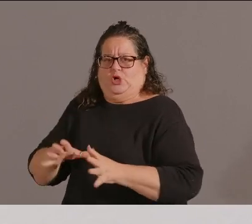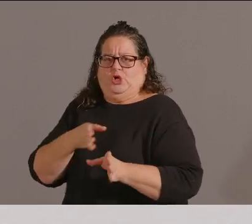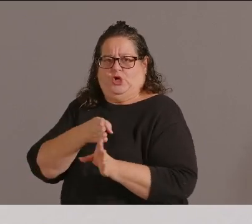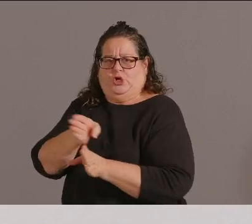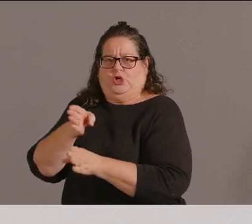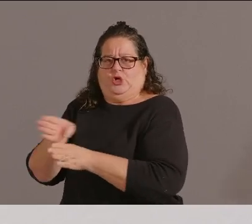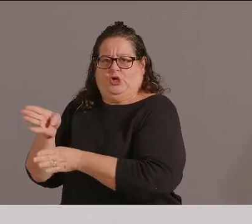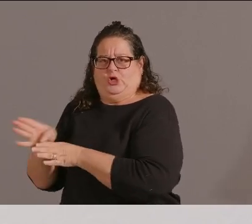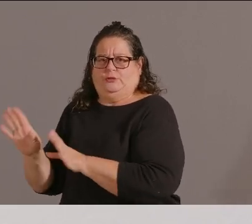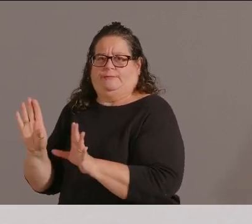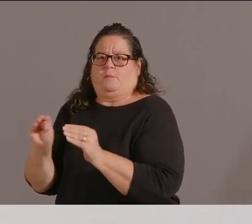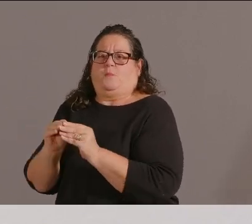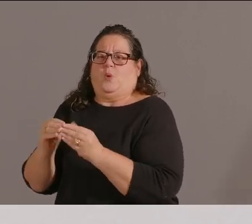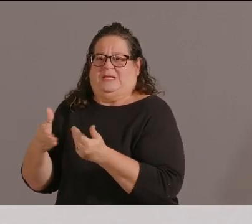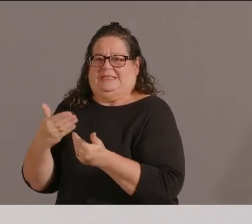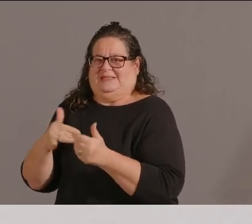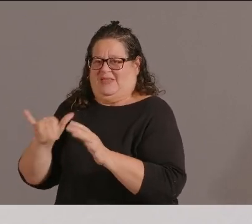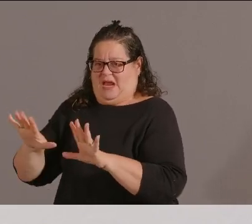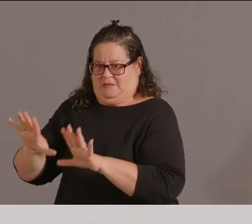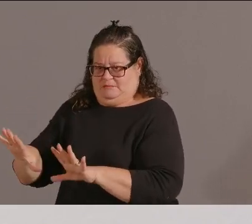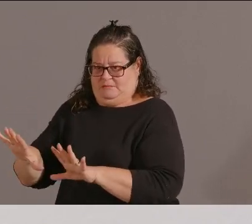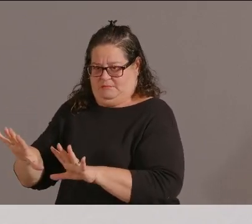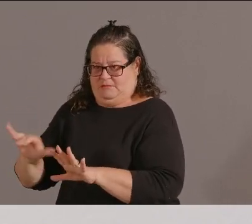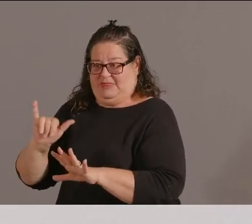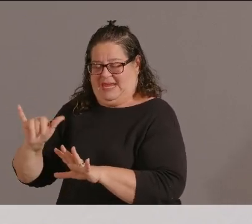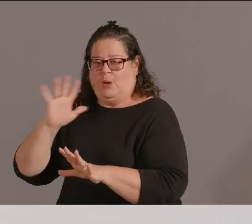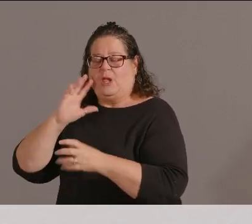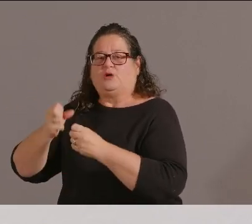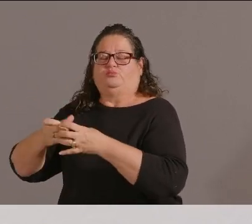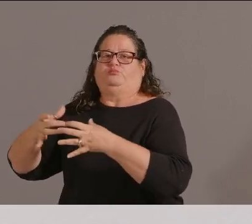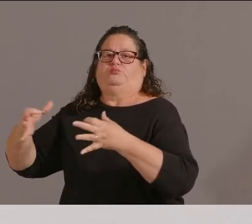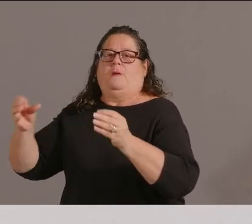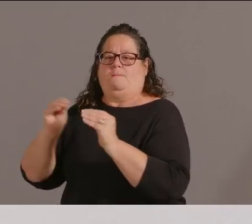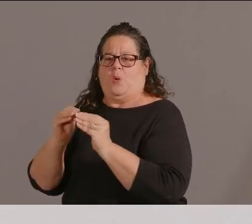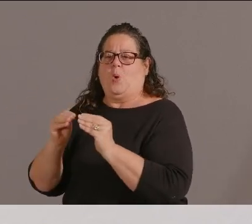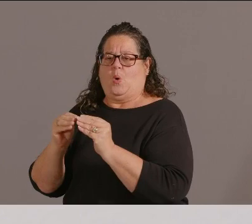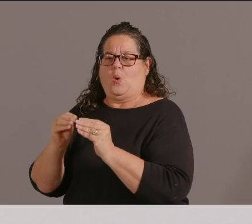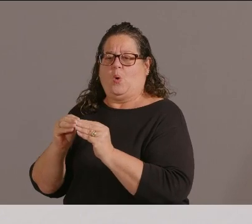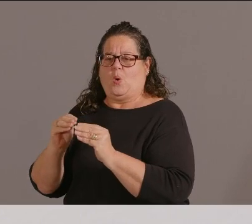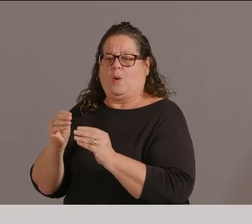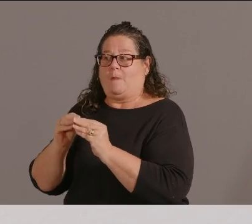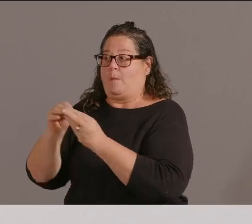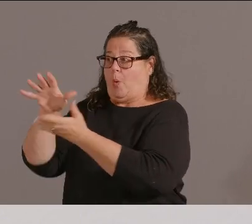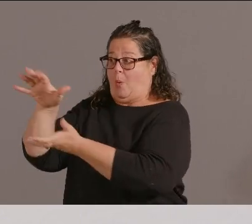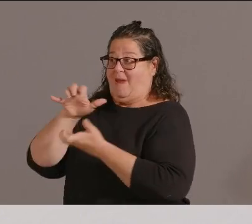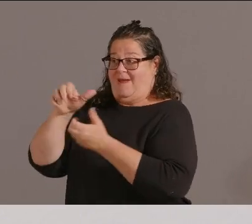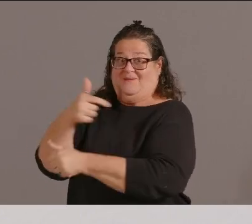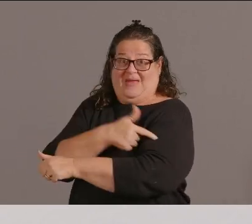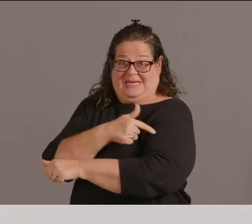expand as we get more vaccine, but the counties are really taking the lead on those frontline essential worker